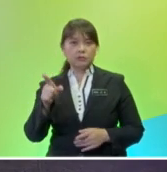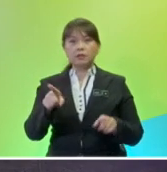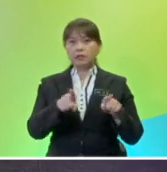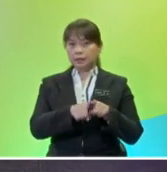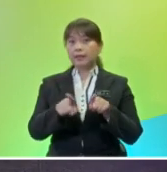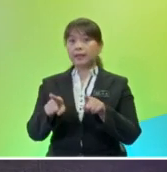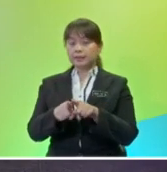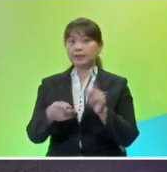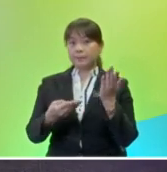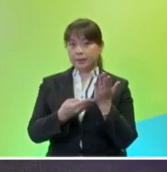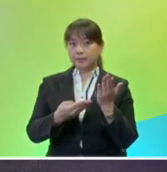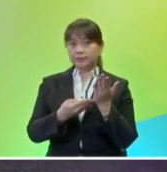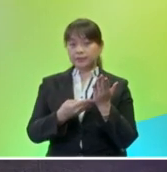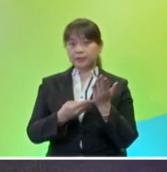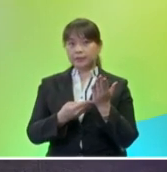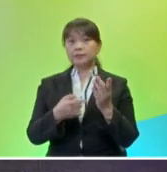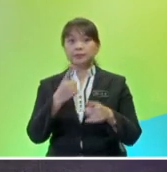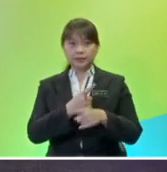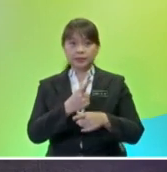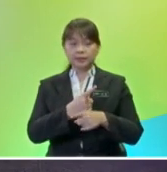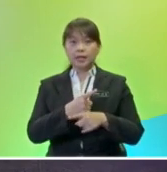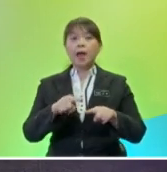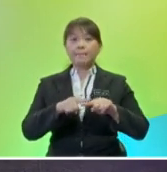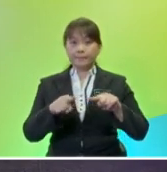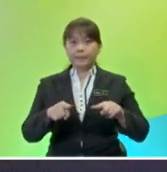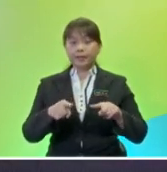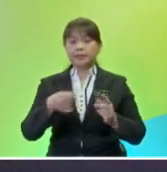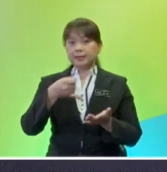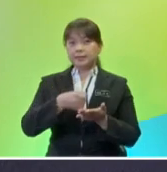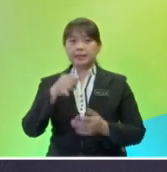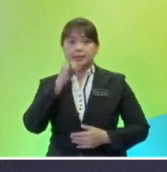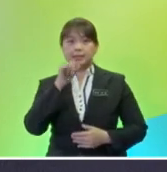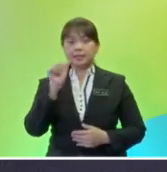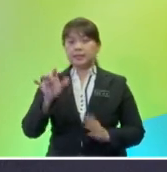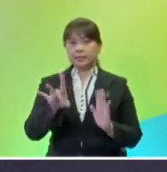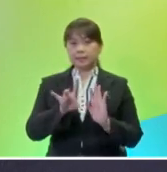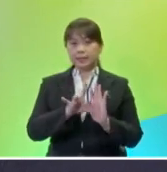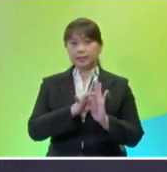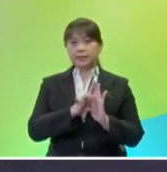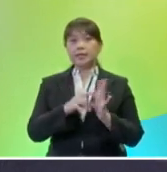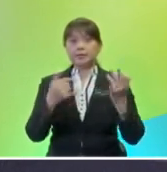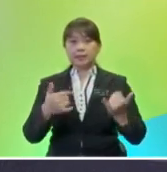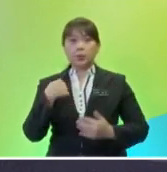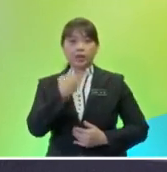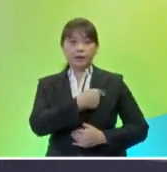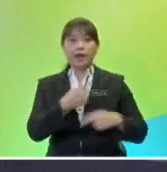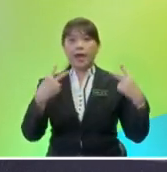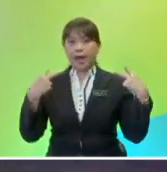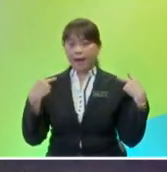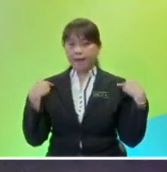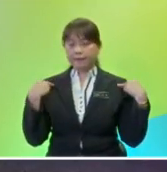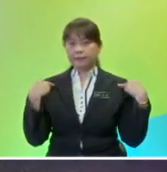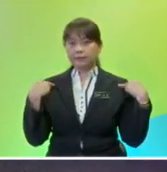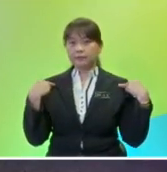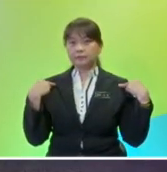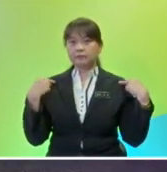battery, dry cell. But it's actually magnet. Okay. Okay, next one, here we have the